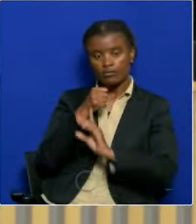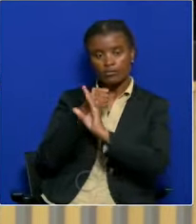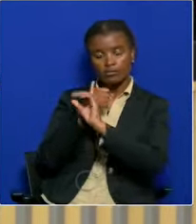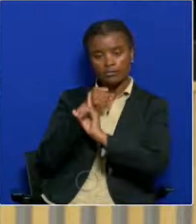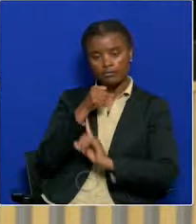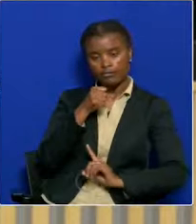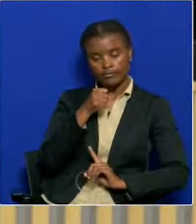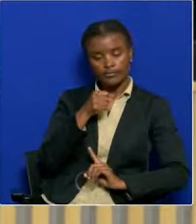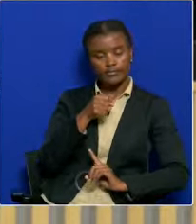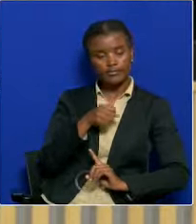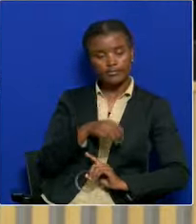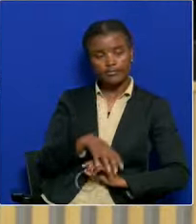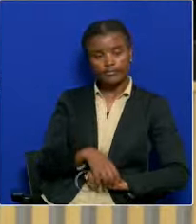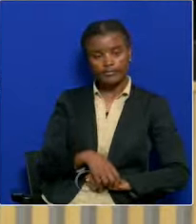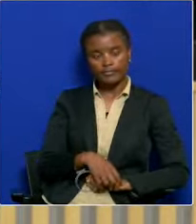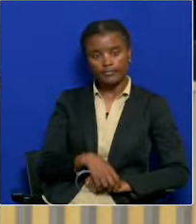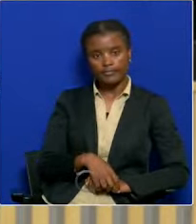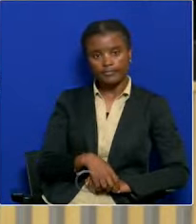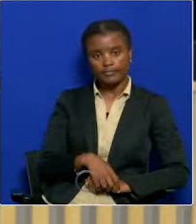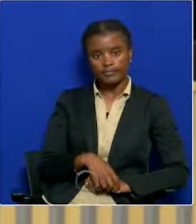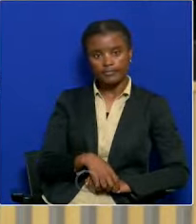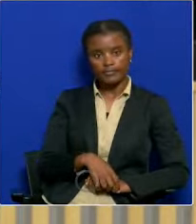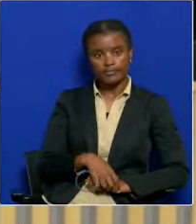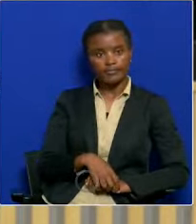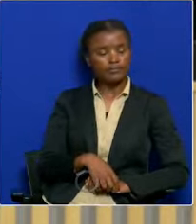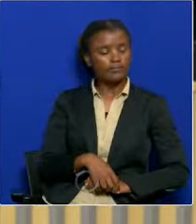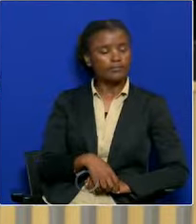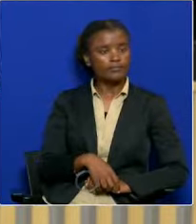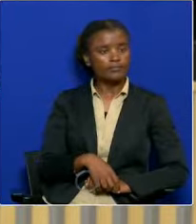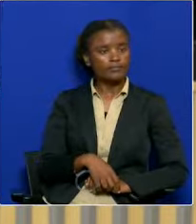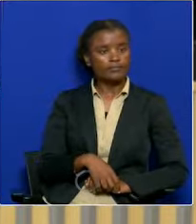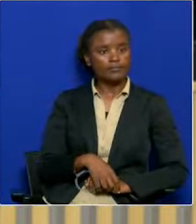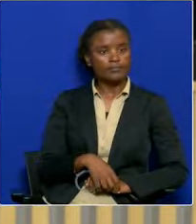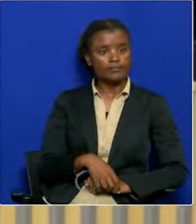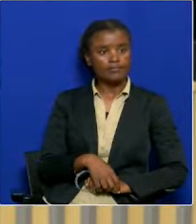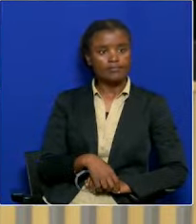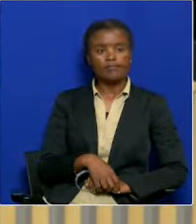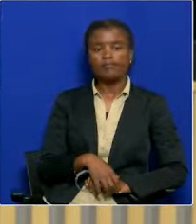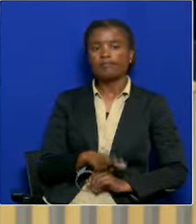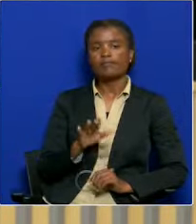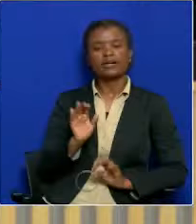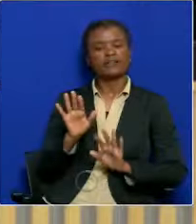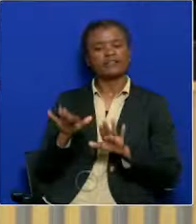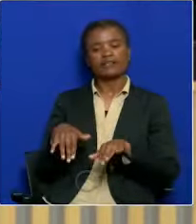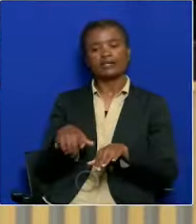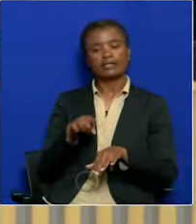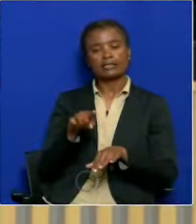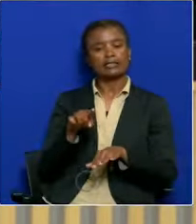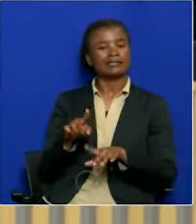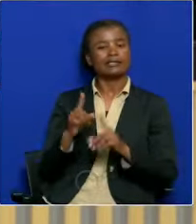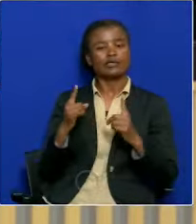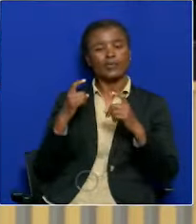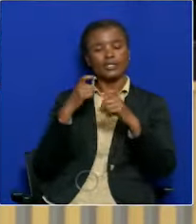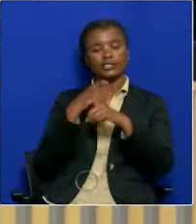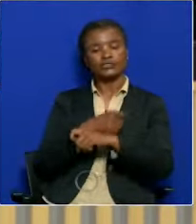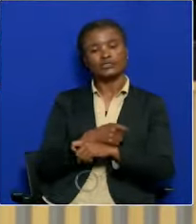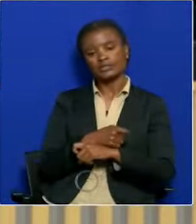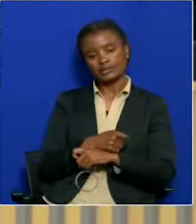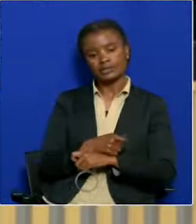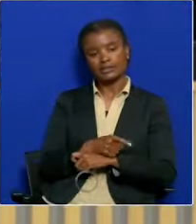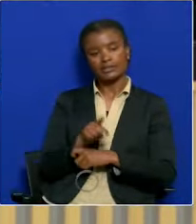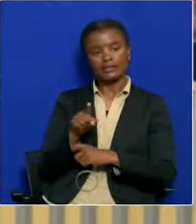screen. This meeting is being recorded. Let's just leave it. There are complications. They have directed as you